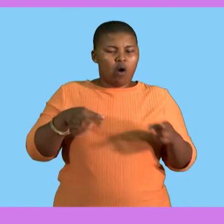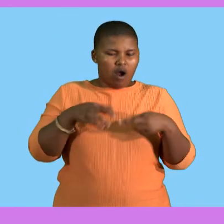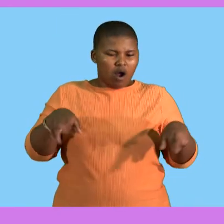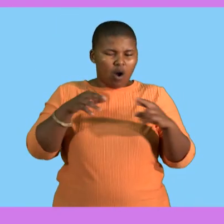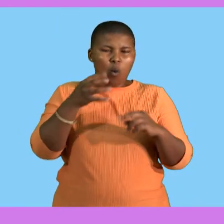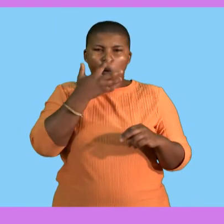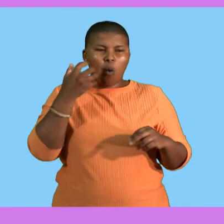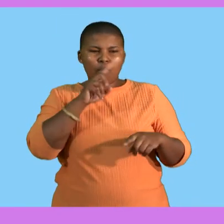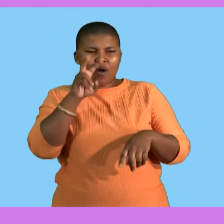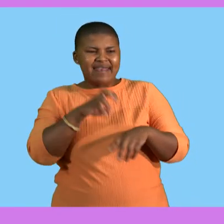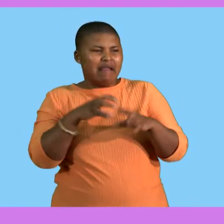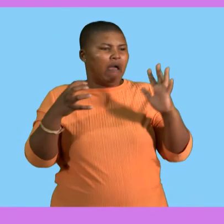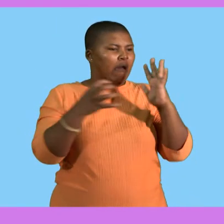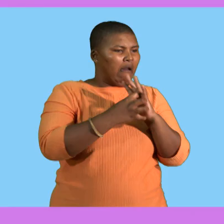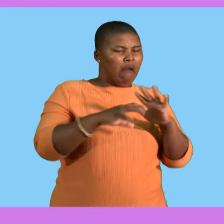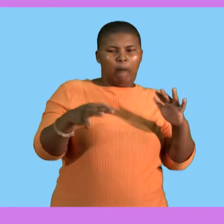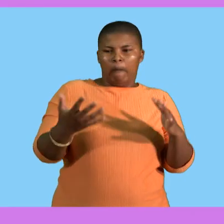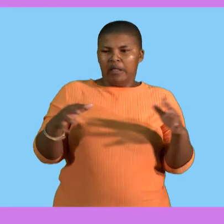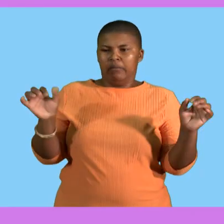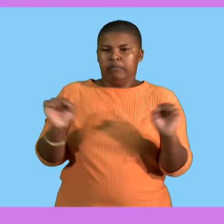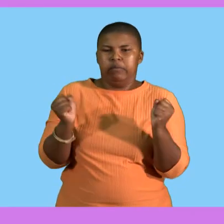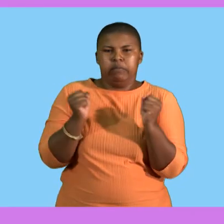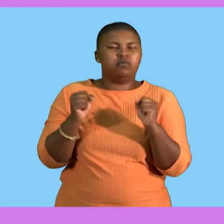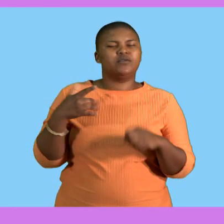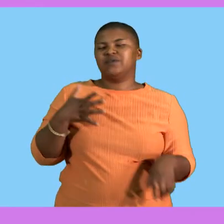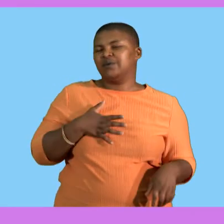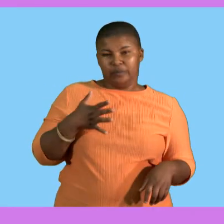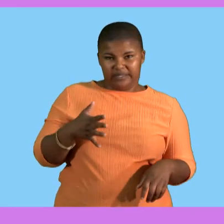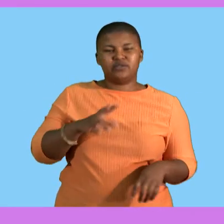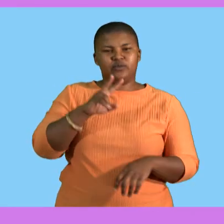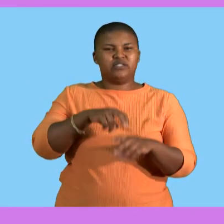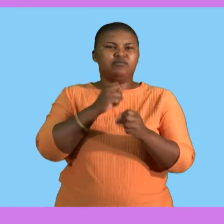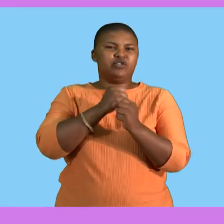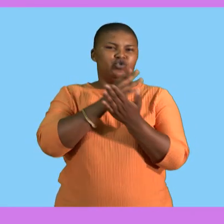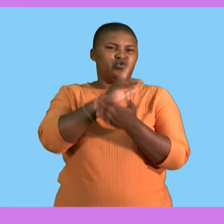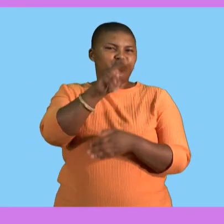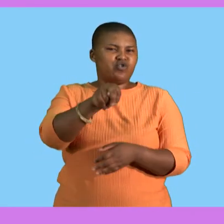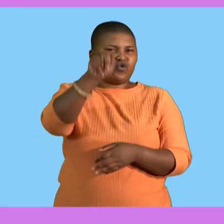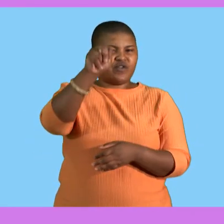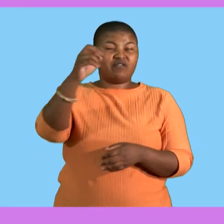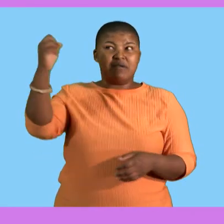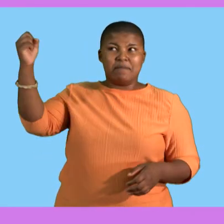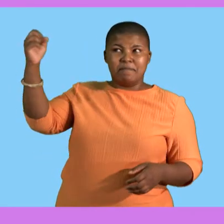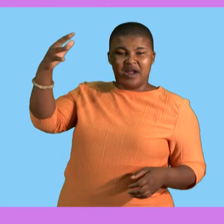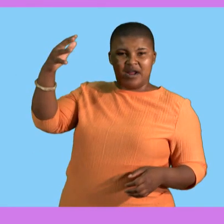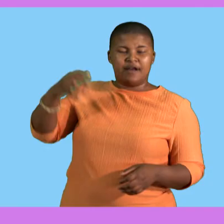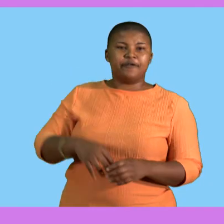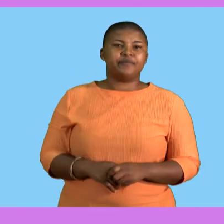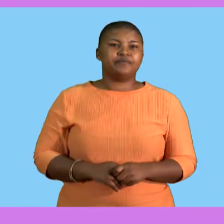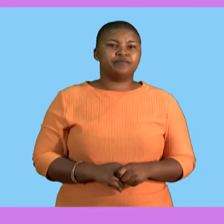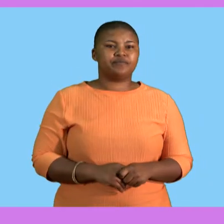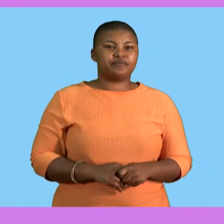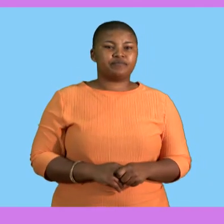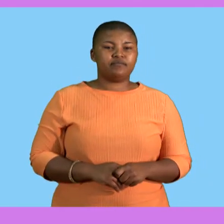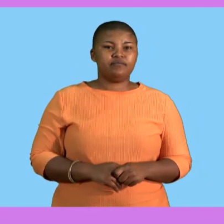that we don't need heaters or gas heaters or anything. And we will have our bedrooms